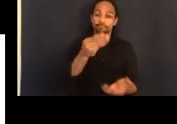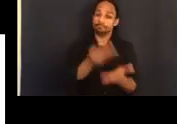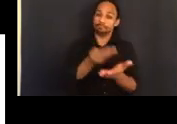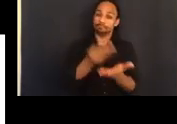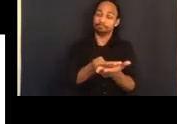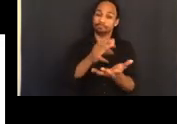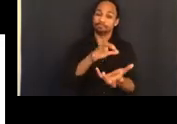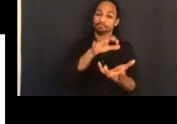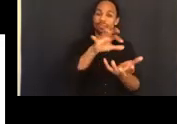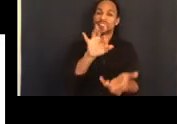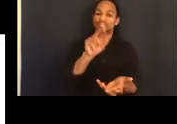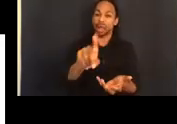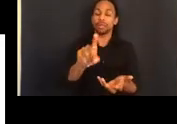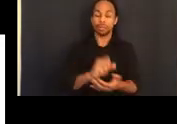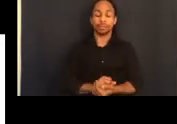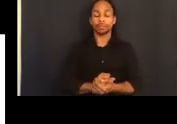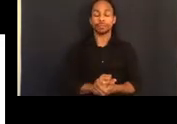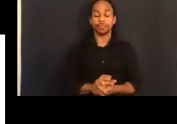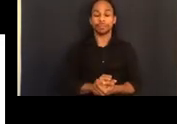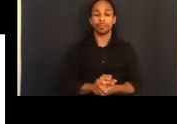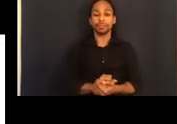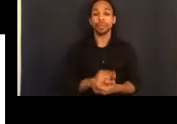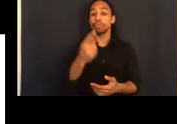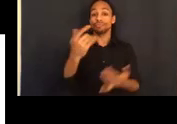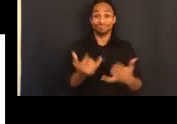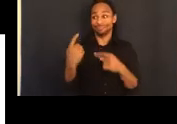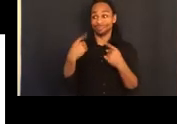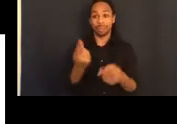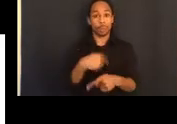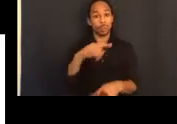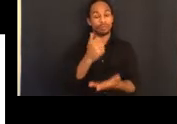have served 111 families.